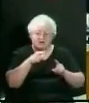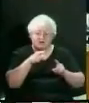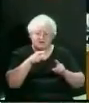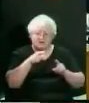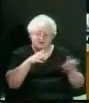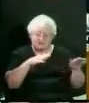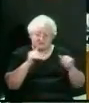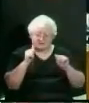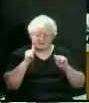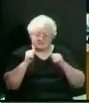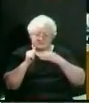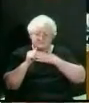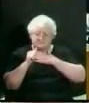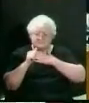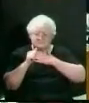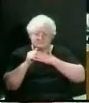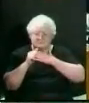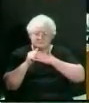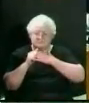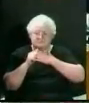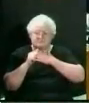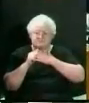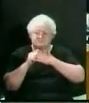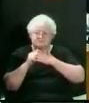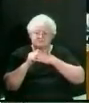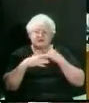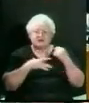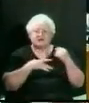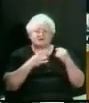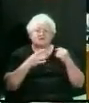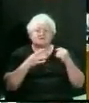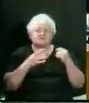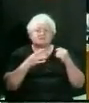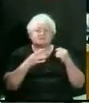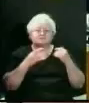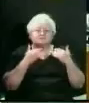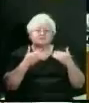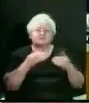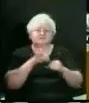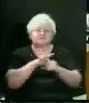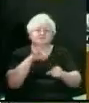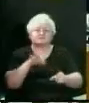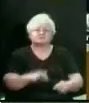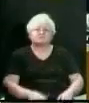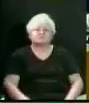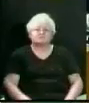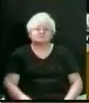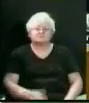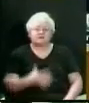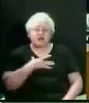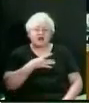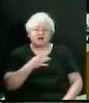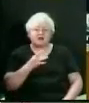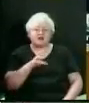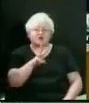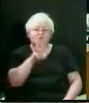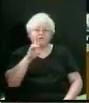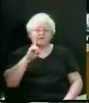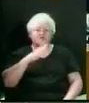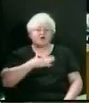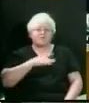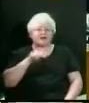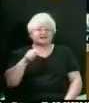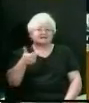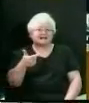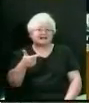if I'll withdraw my motion. Okay. I'd like to, yeah. Thank you. I'd like to withdraw the second.